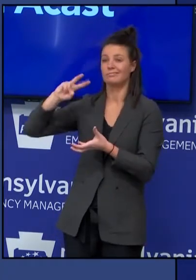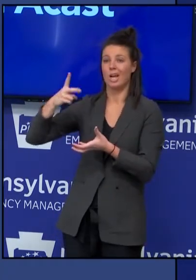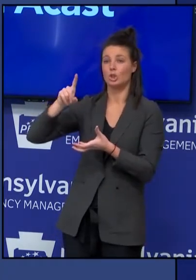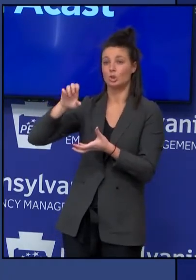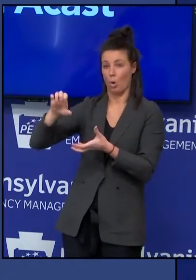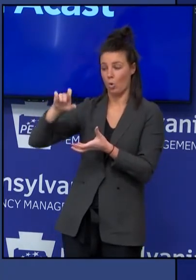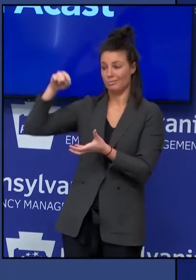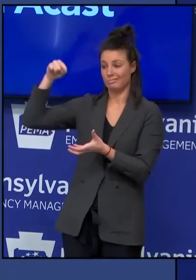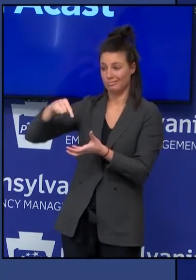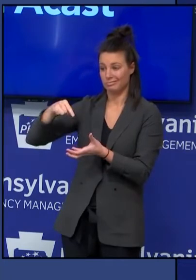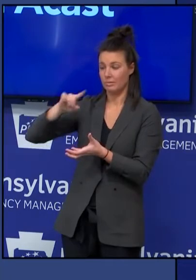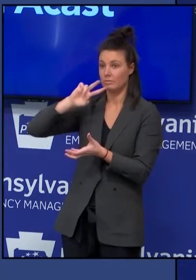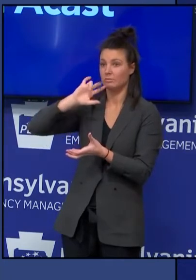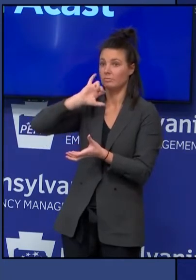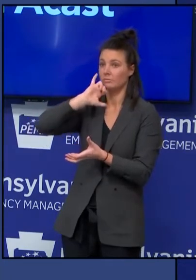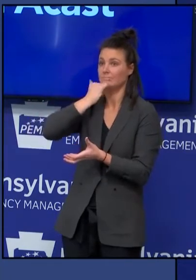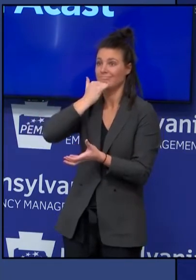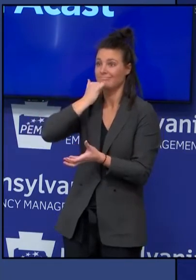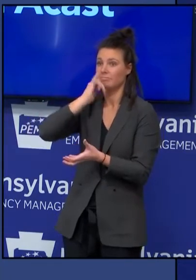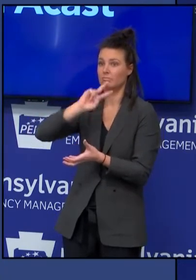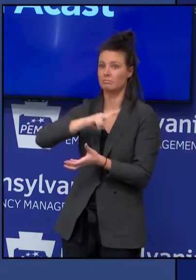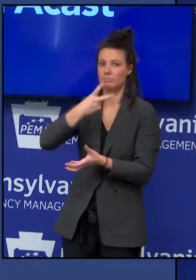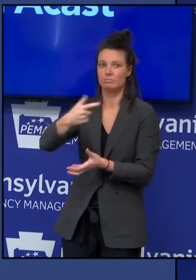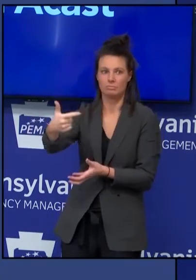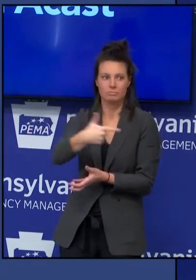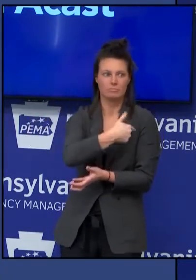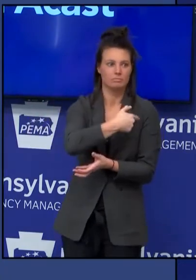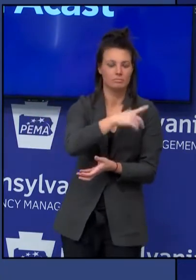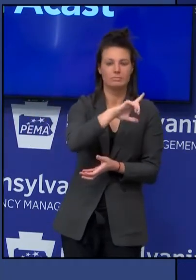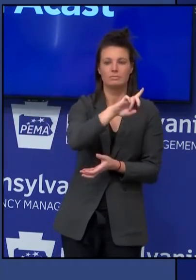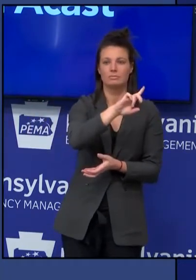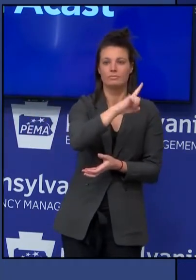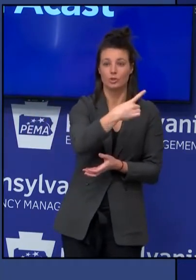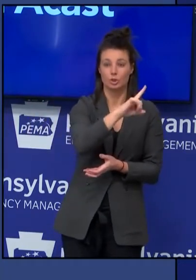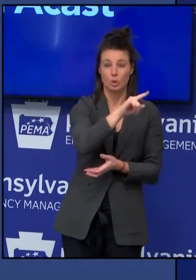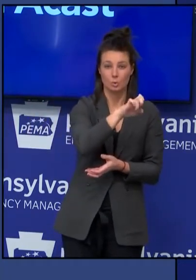as second doses, as first doses.